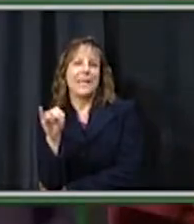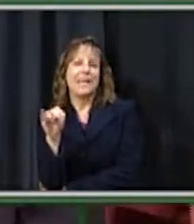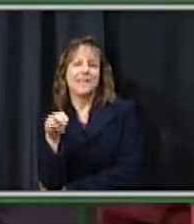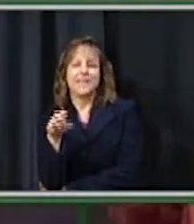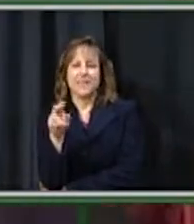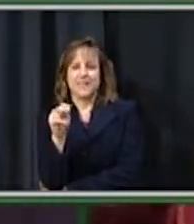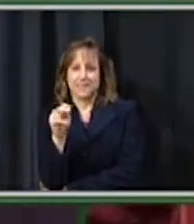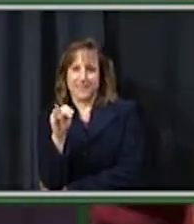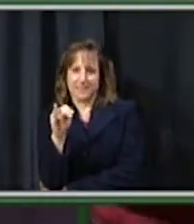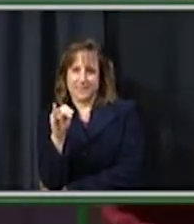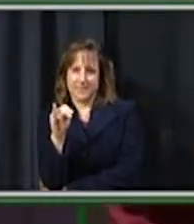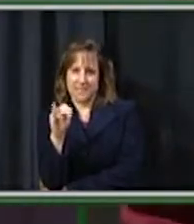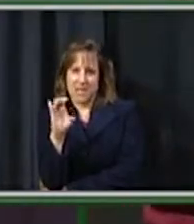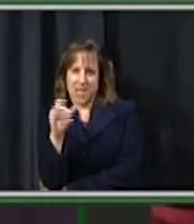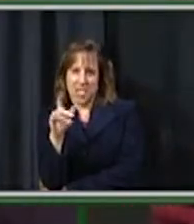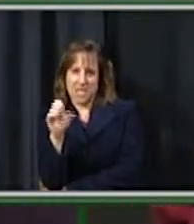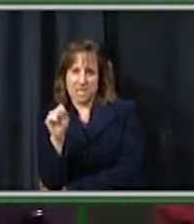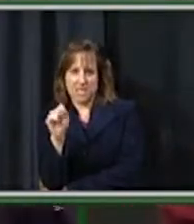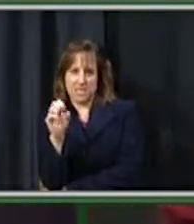Nicholas Swag Taylor.